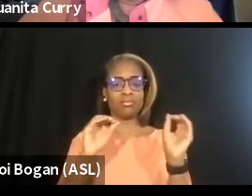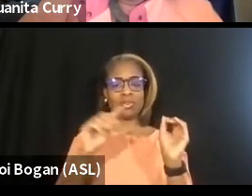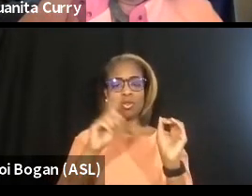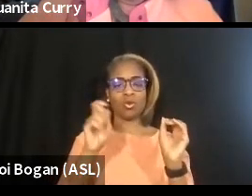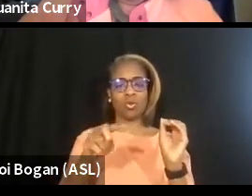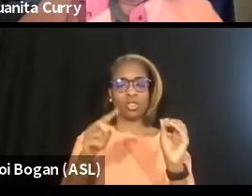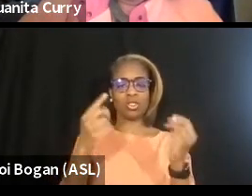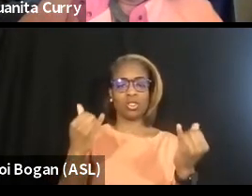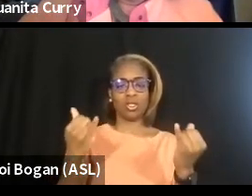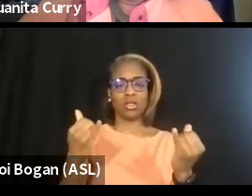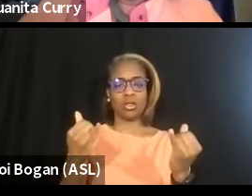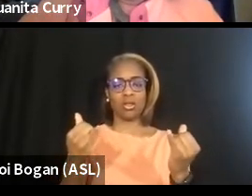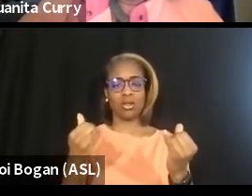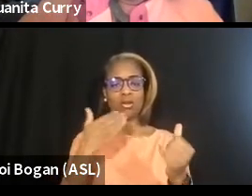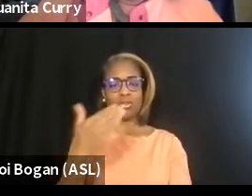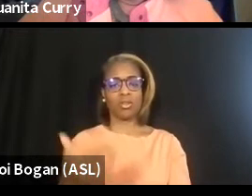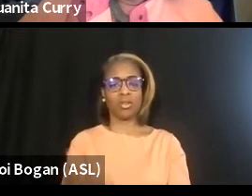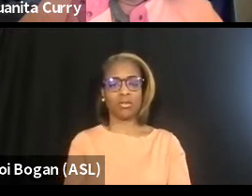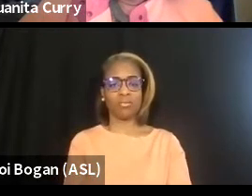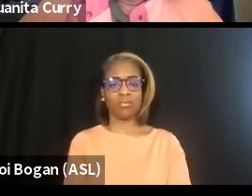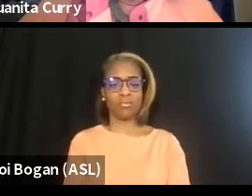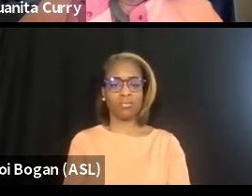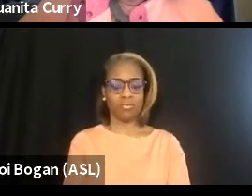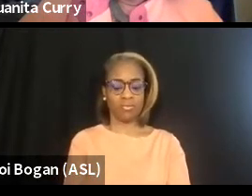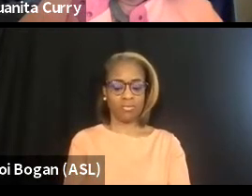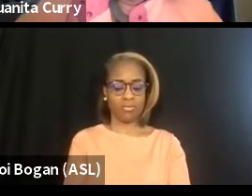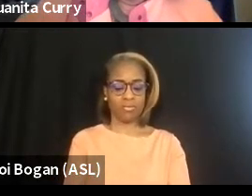at this time. Thank you.